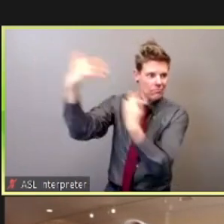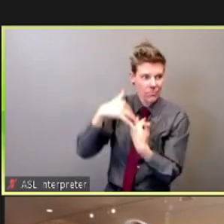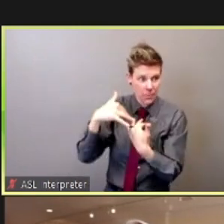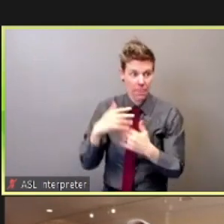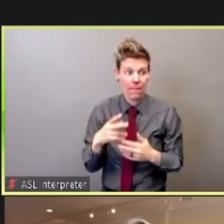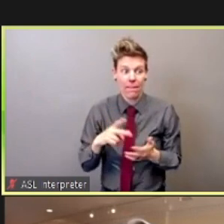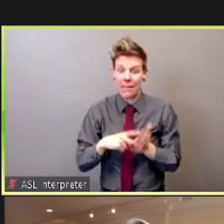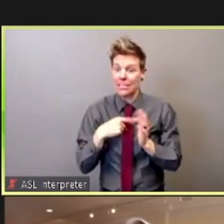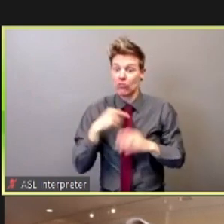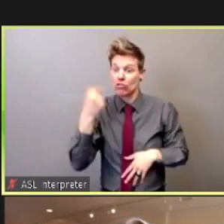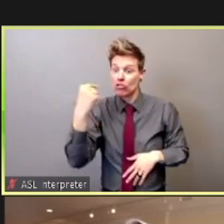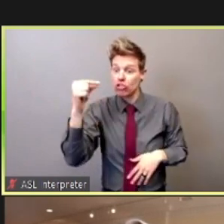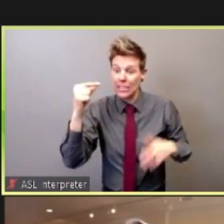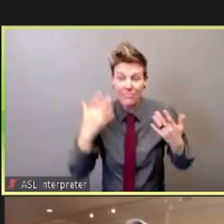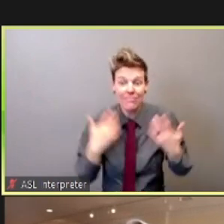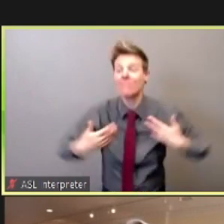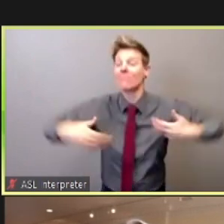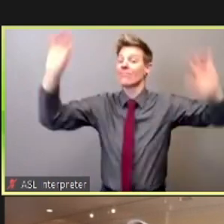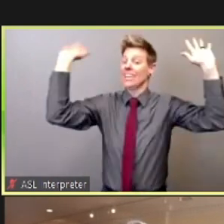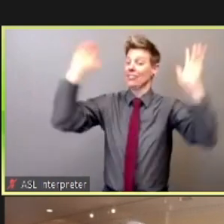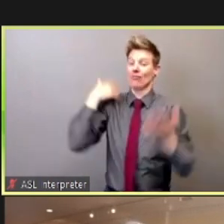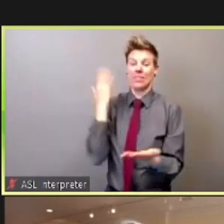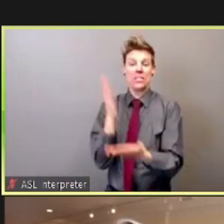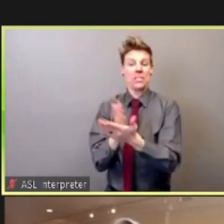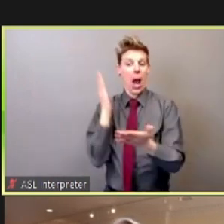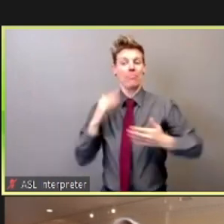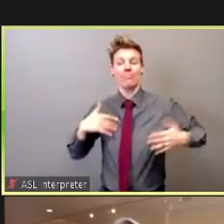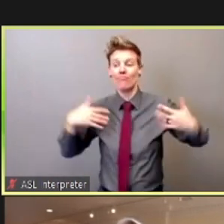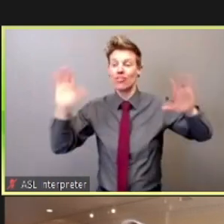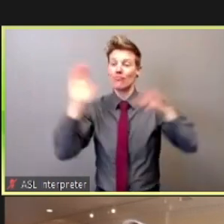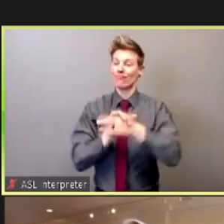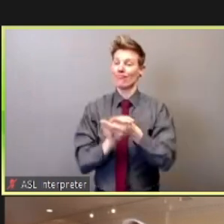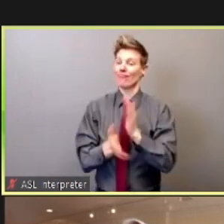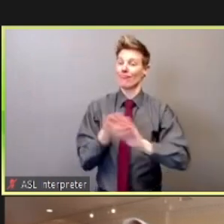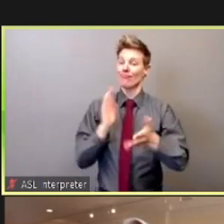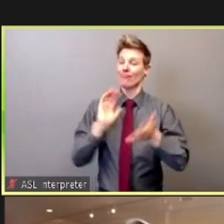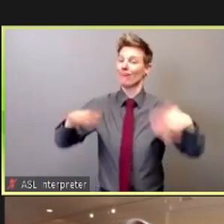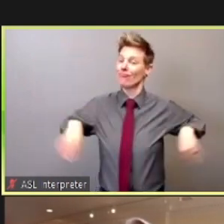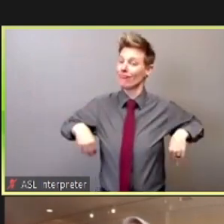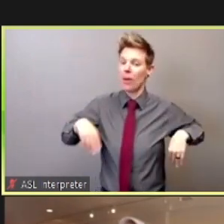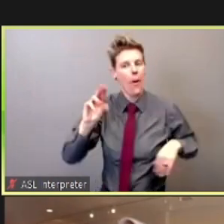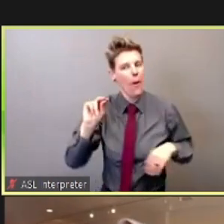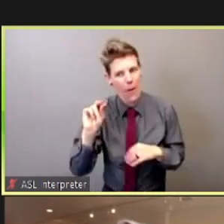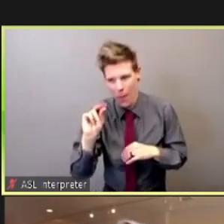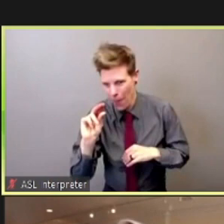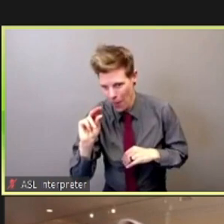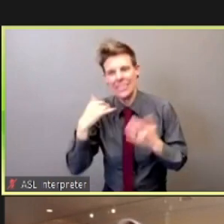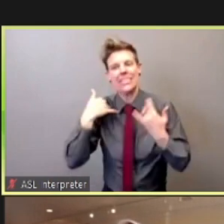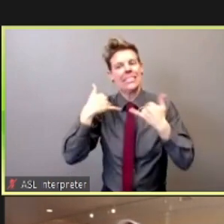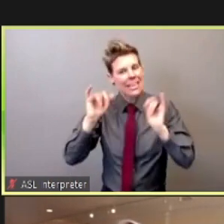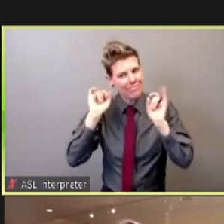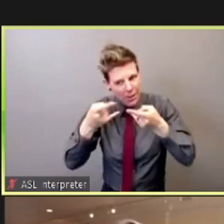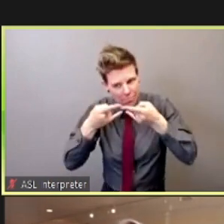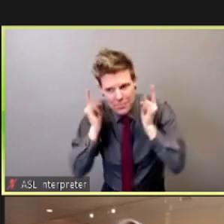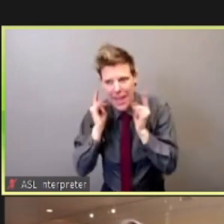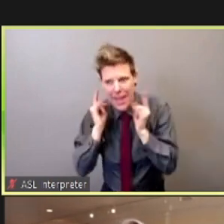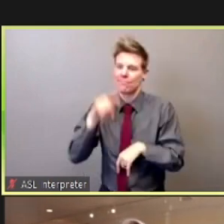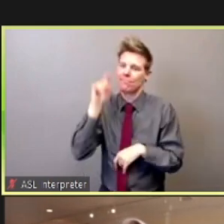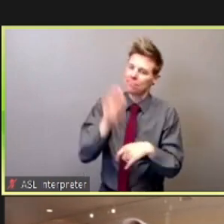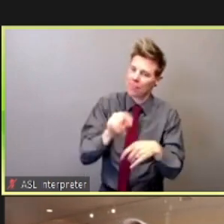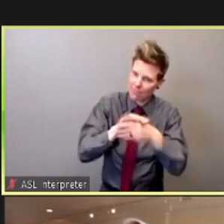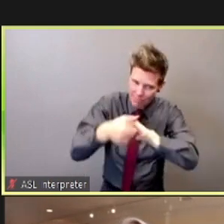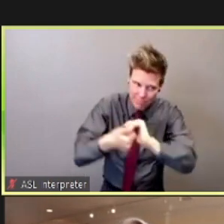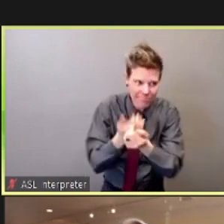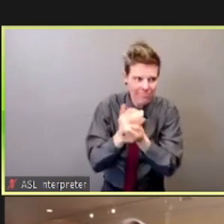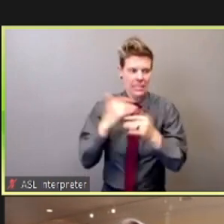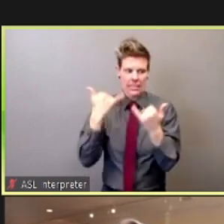end. The green says that we've done such a good job that we can begin to do other expansions as well. I don't